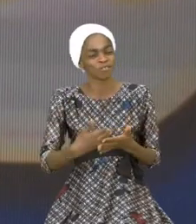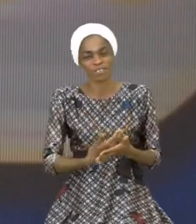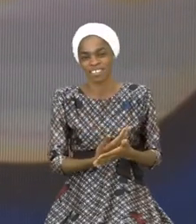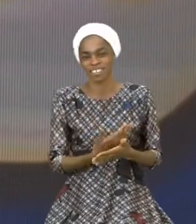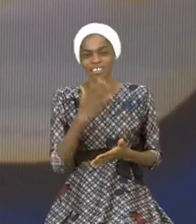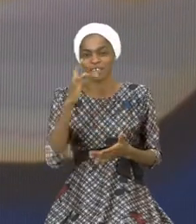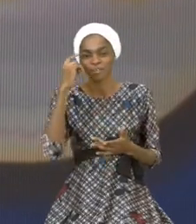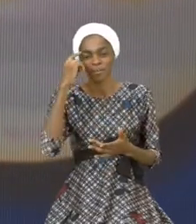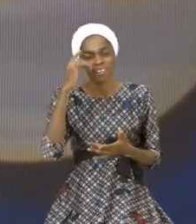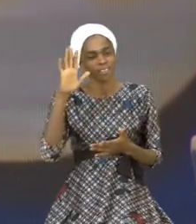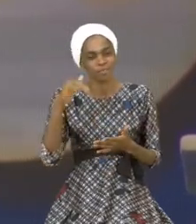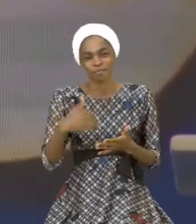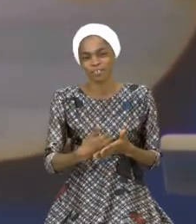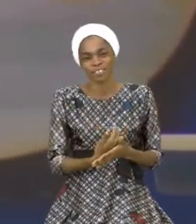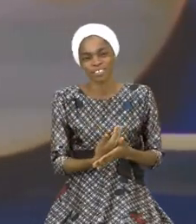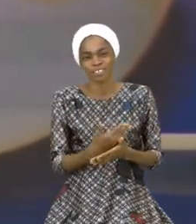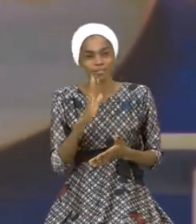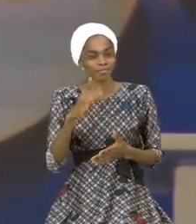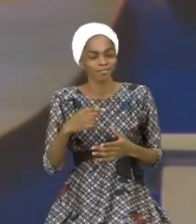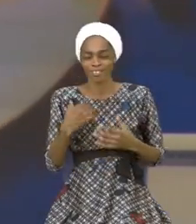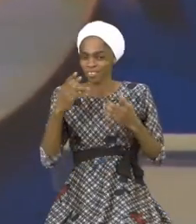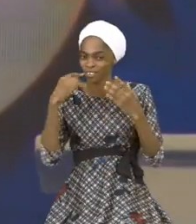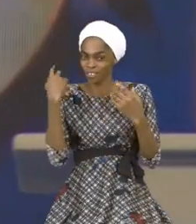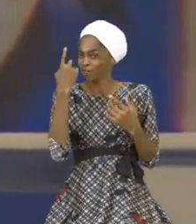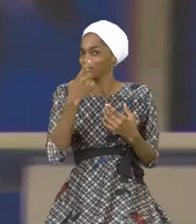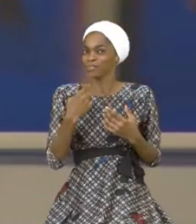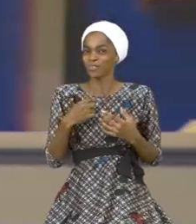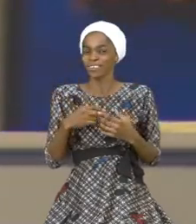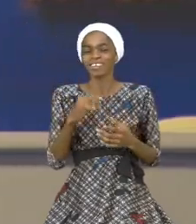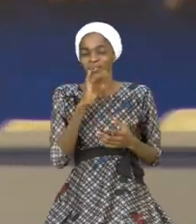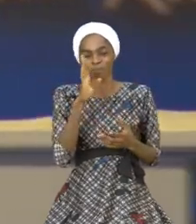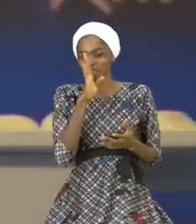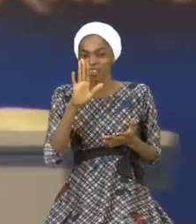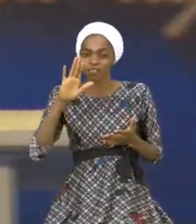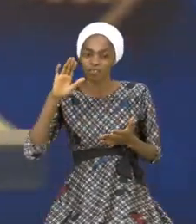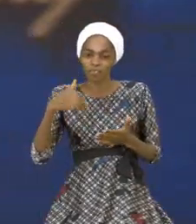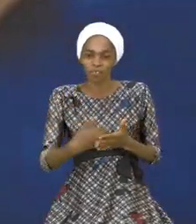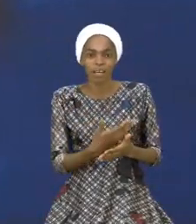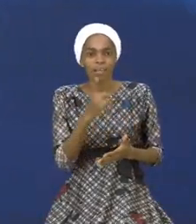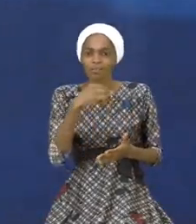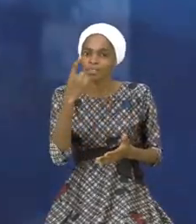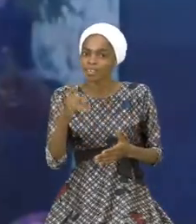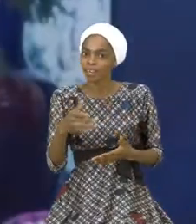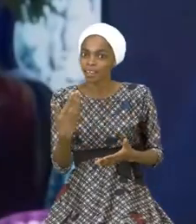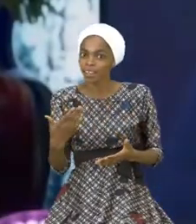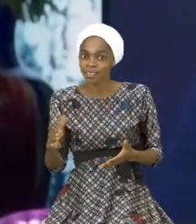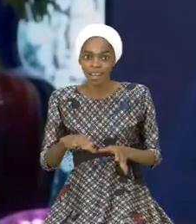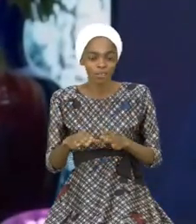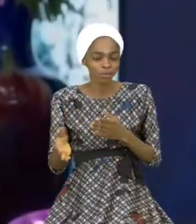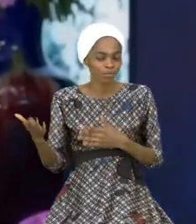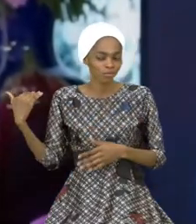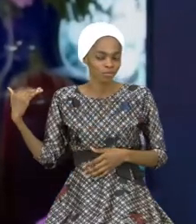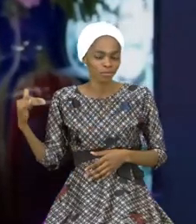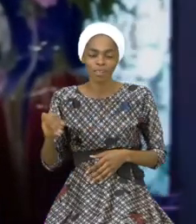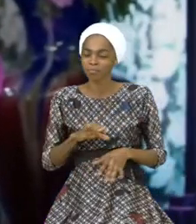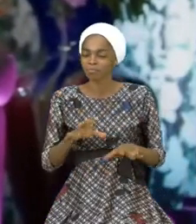be fresh. Your outlook will be fresh. You'll say, the things I used to do, I do them